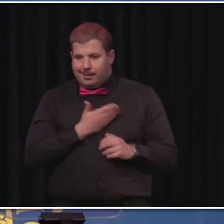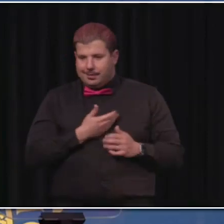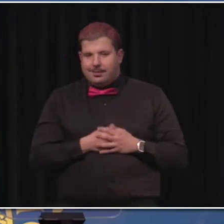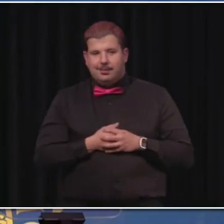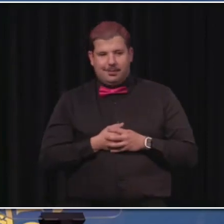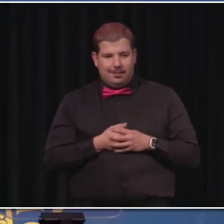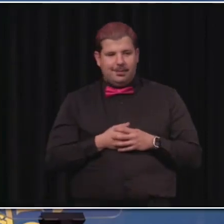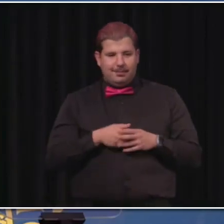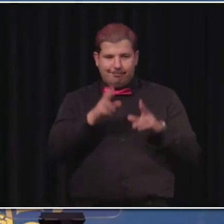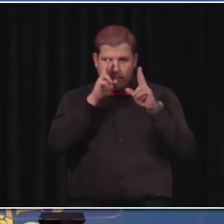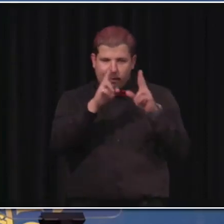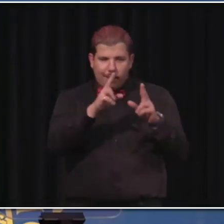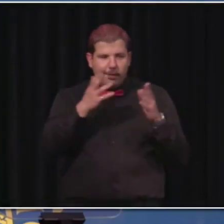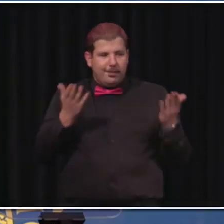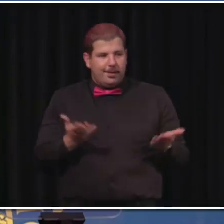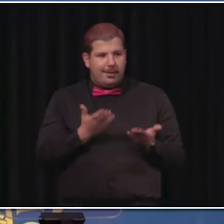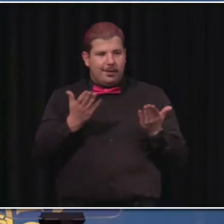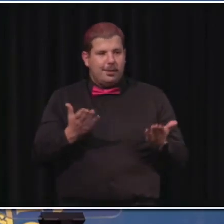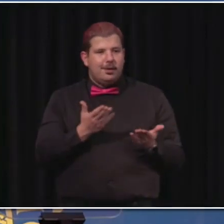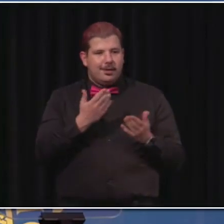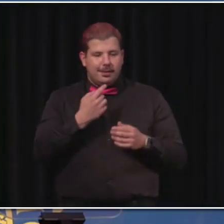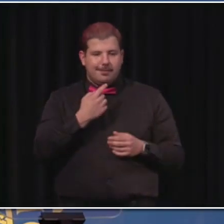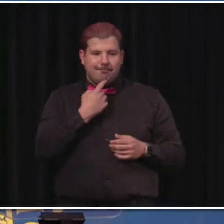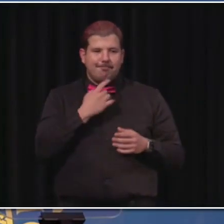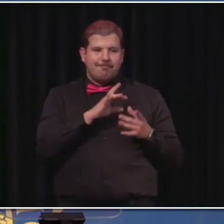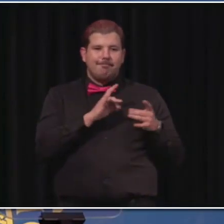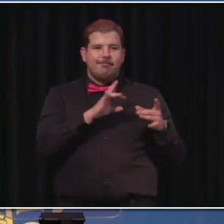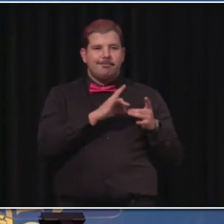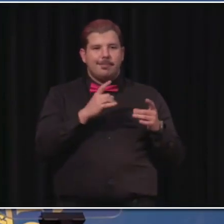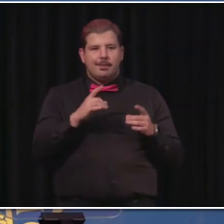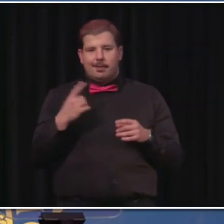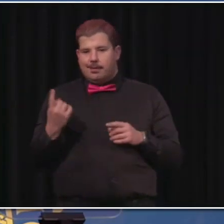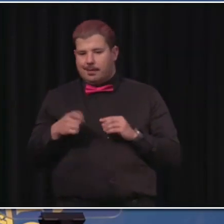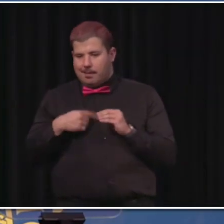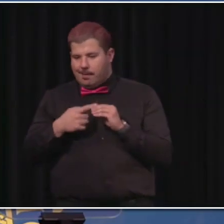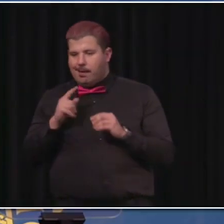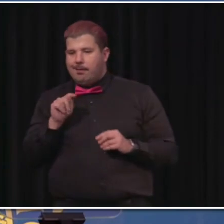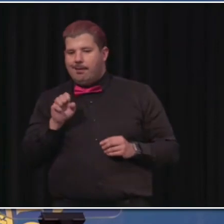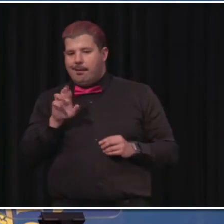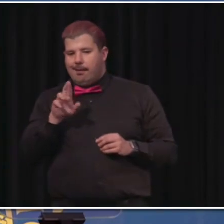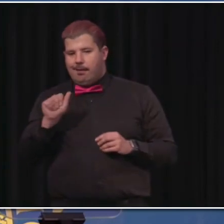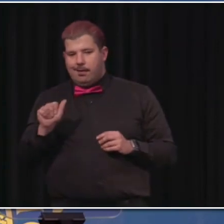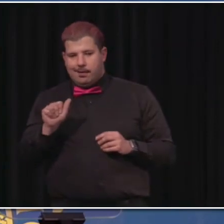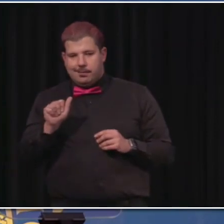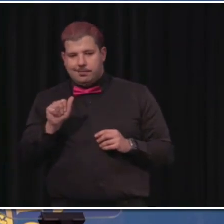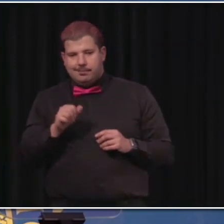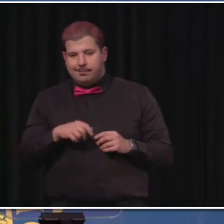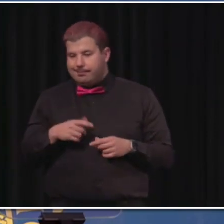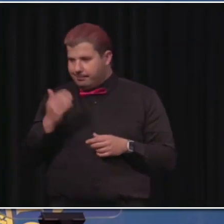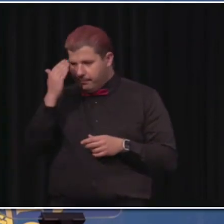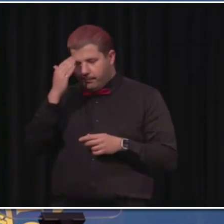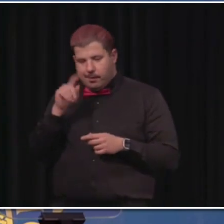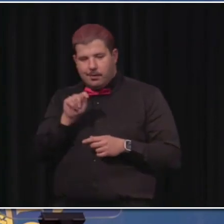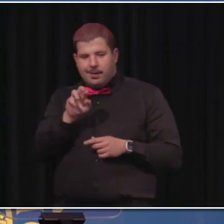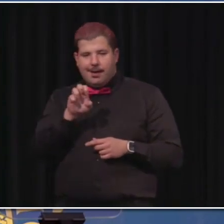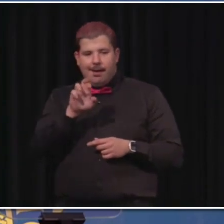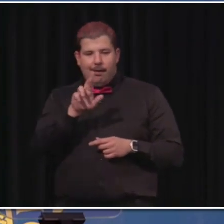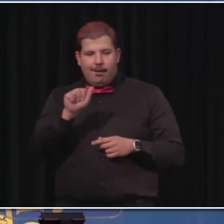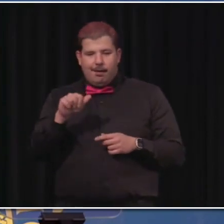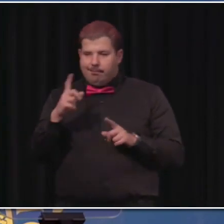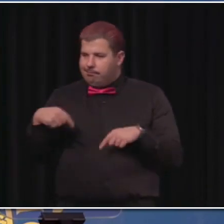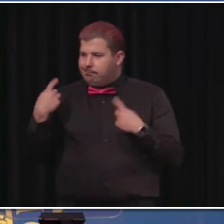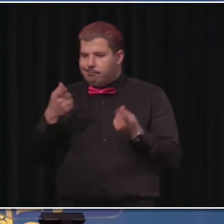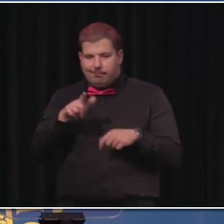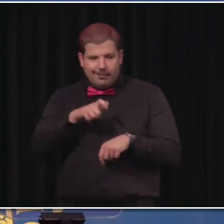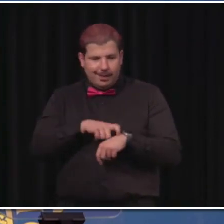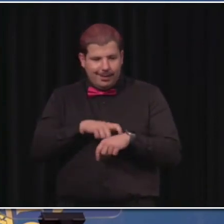me to be here and to say something about Terra. As I said, I've known Terra for a very long time. I knew her when